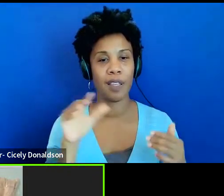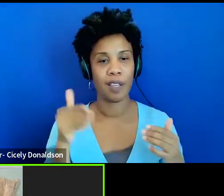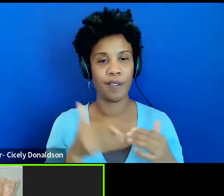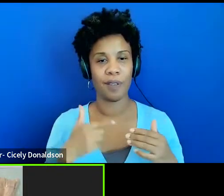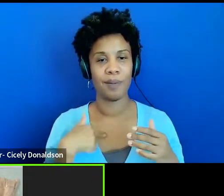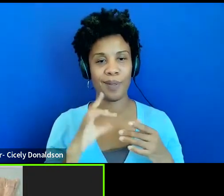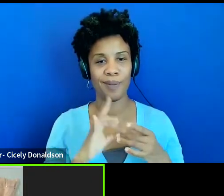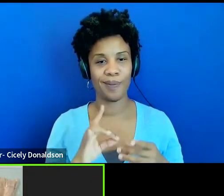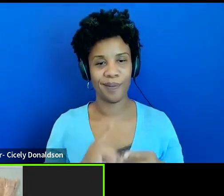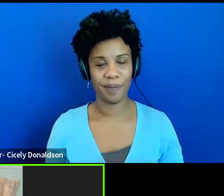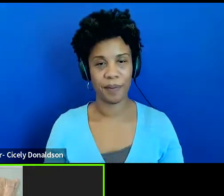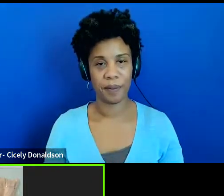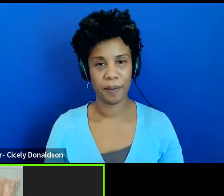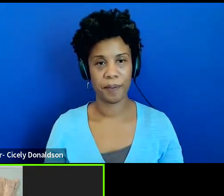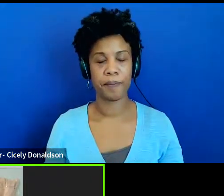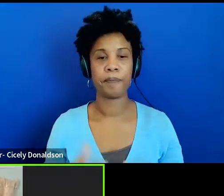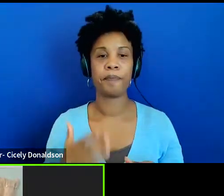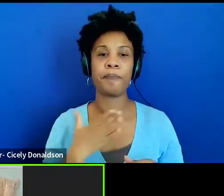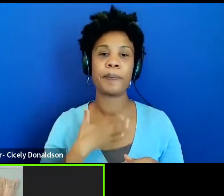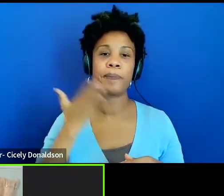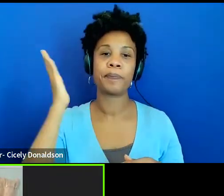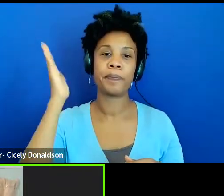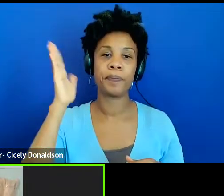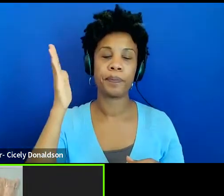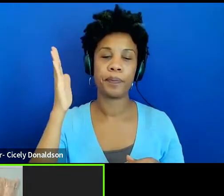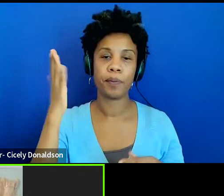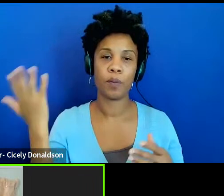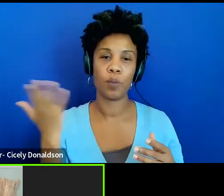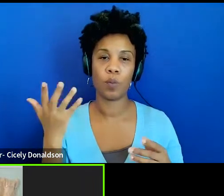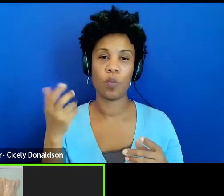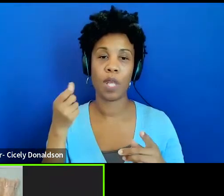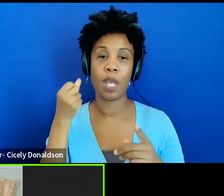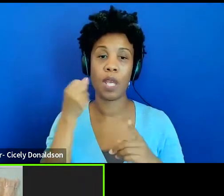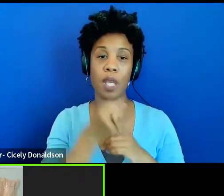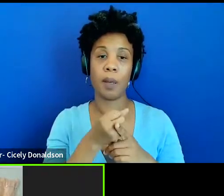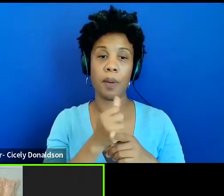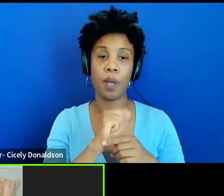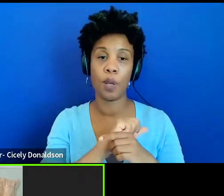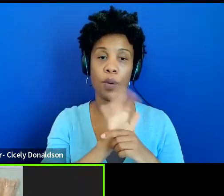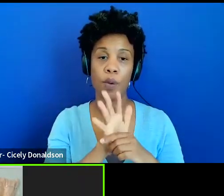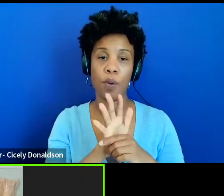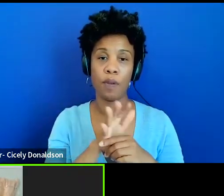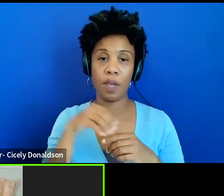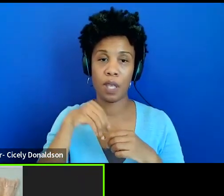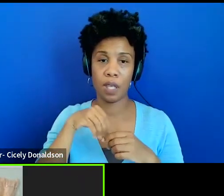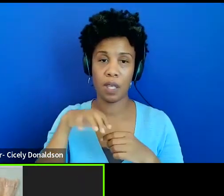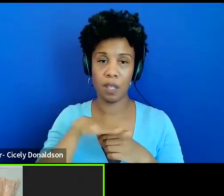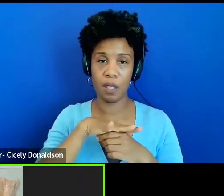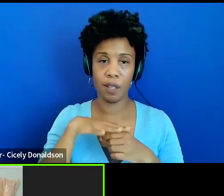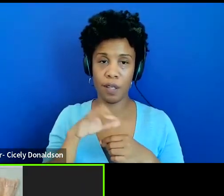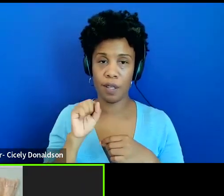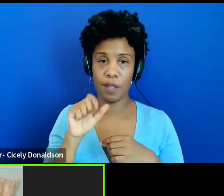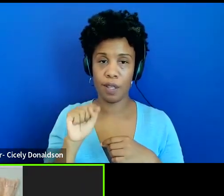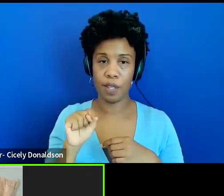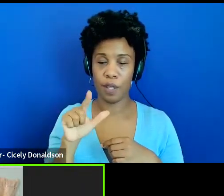presentation is on the impact of COVID on persons with disabilities in St. Lucia when it relates to healthcare.